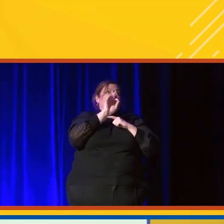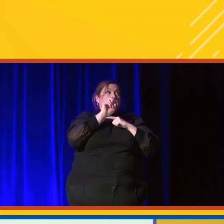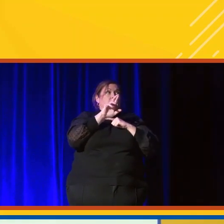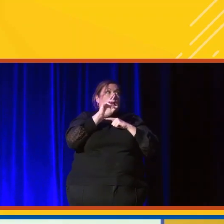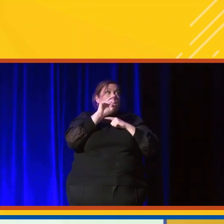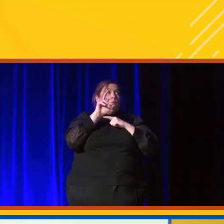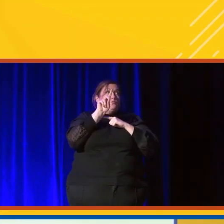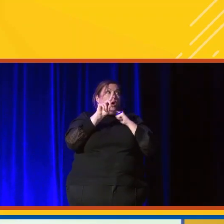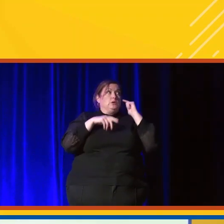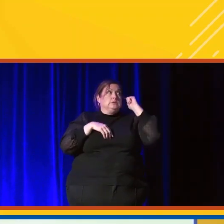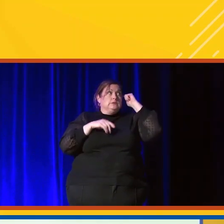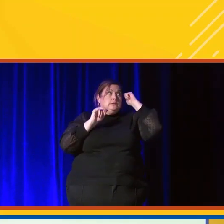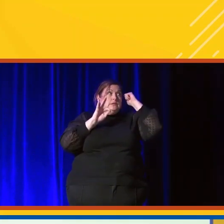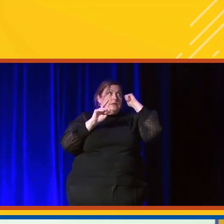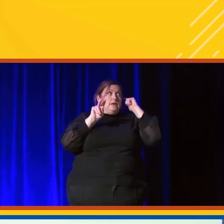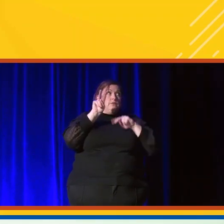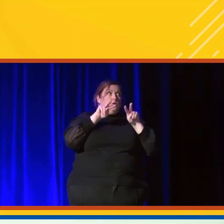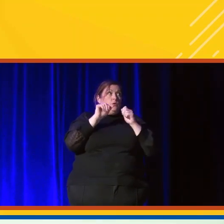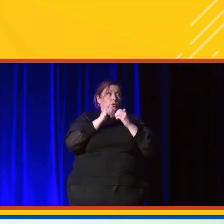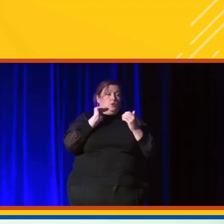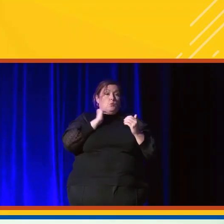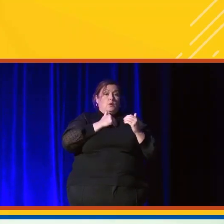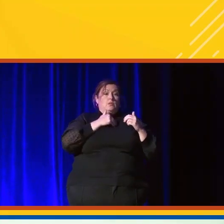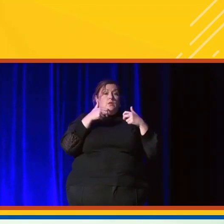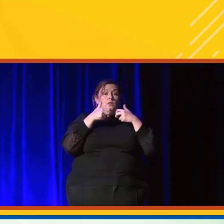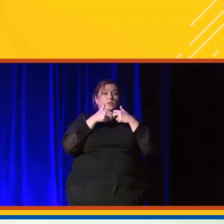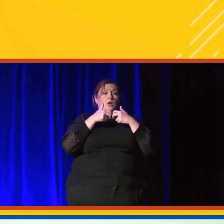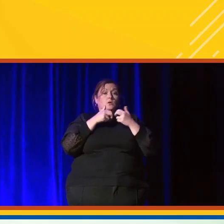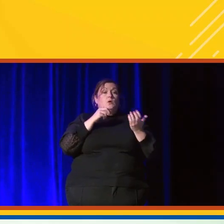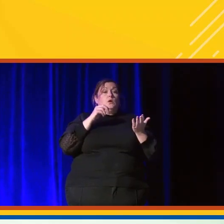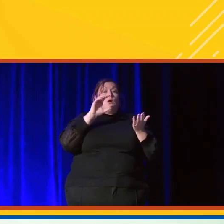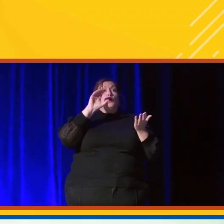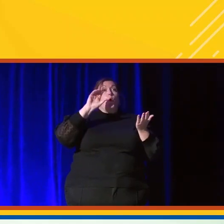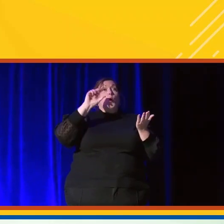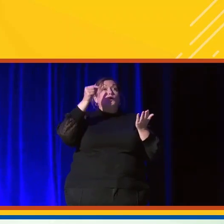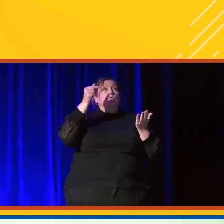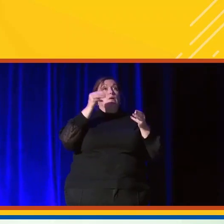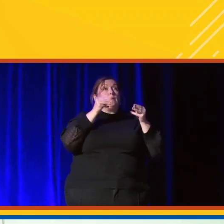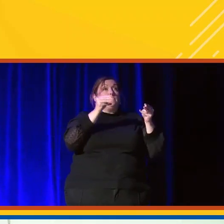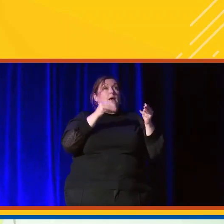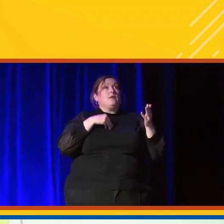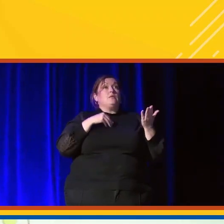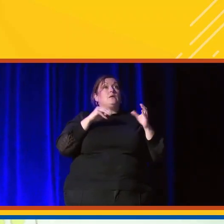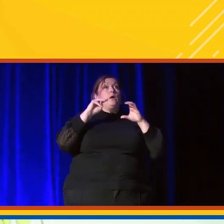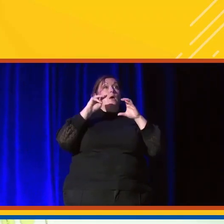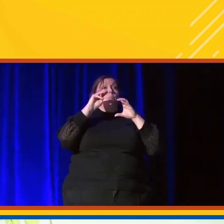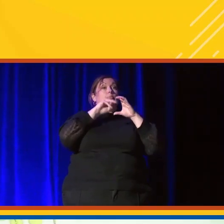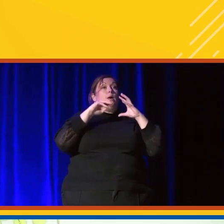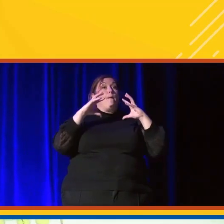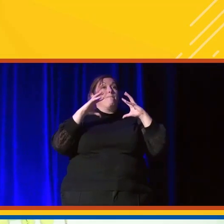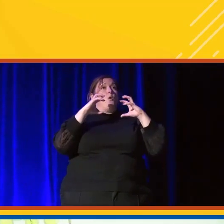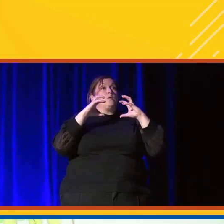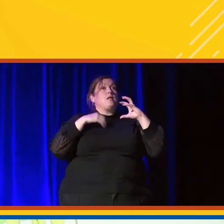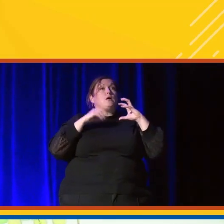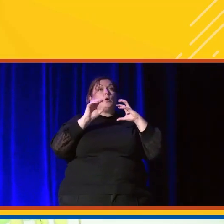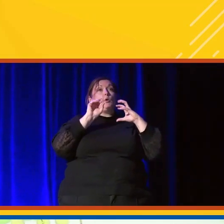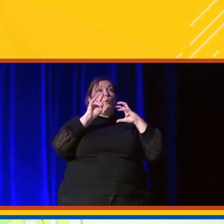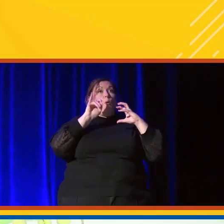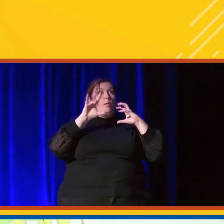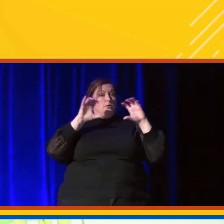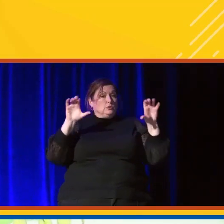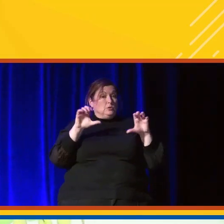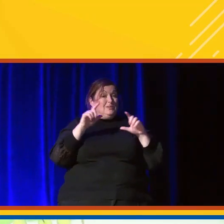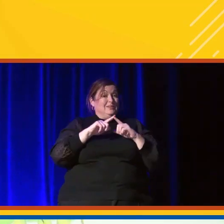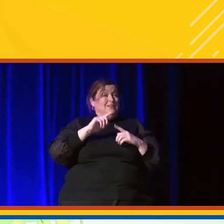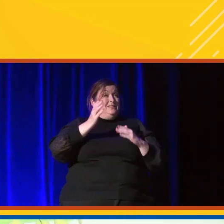rods. If you look with our electronically coarse grain method at what the molecular orbitals are doing, so here we're showing like the top